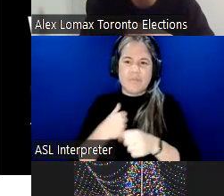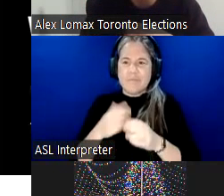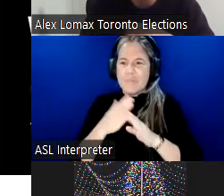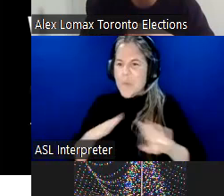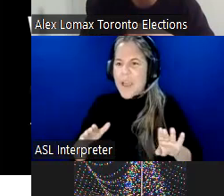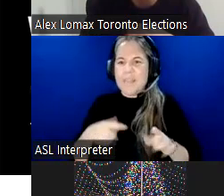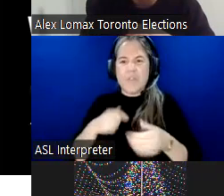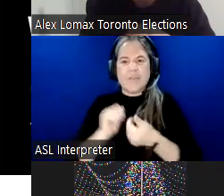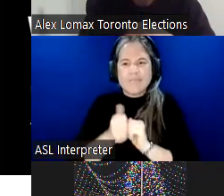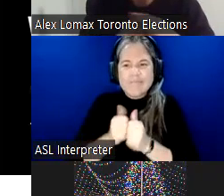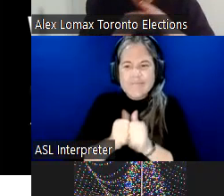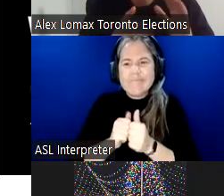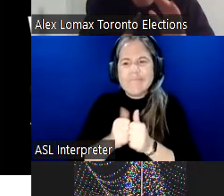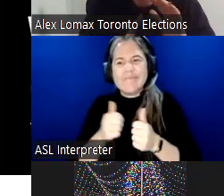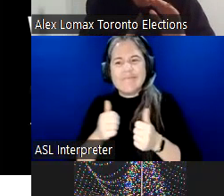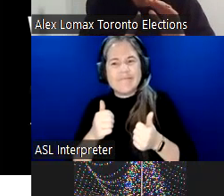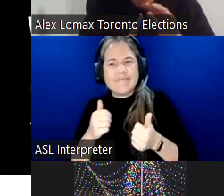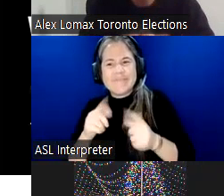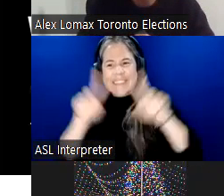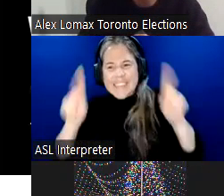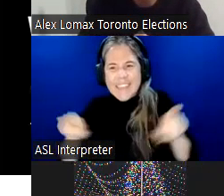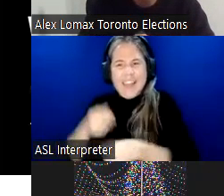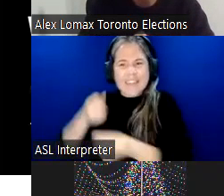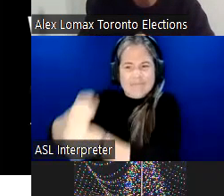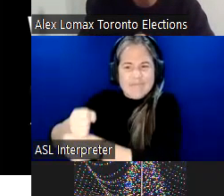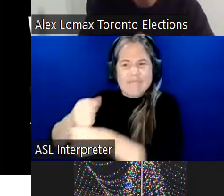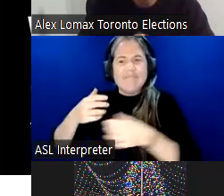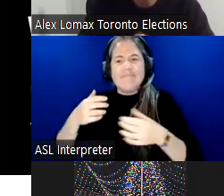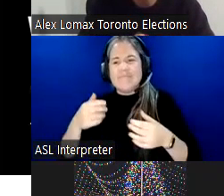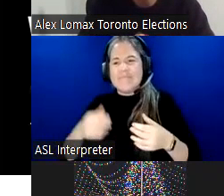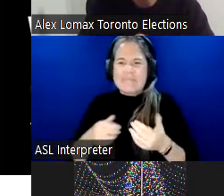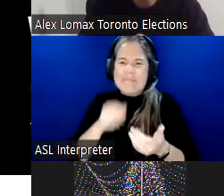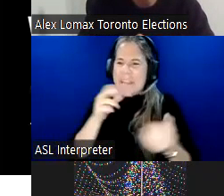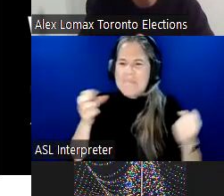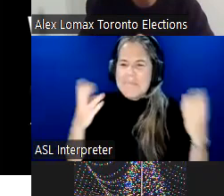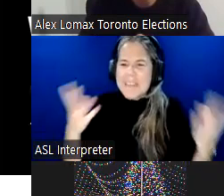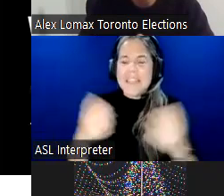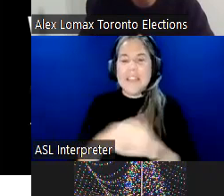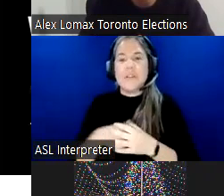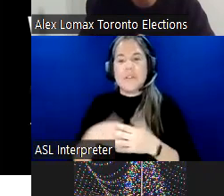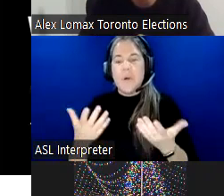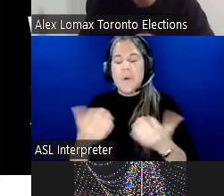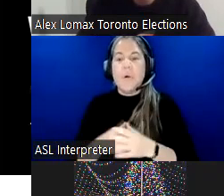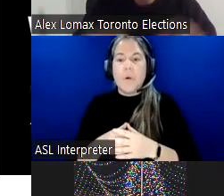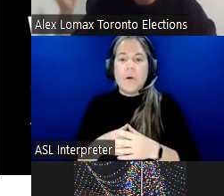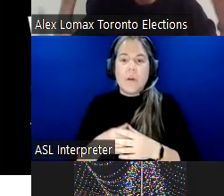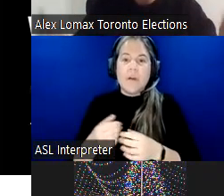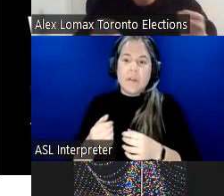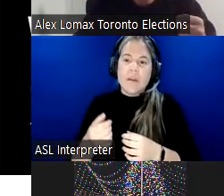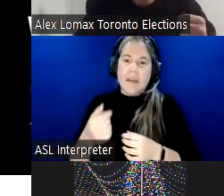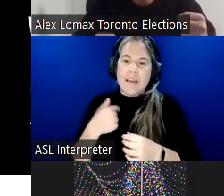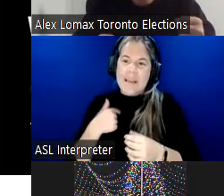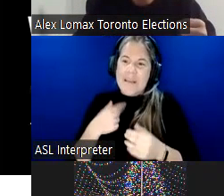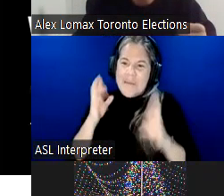in terms of candidates. So I would love to say that it would be an easy job for you all to get